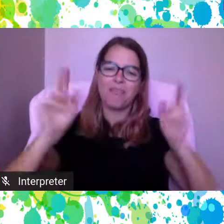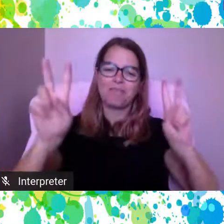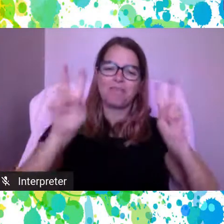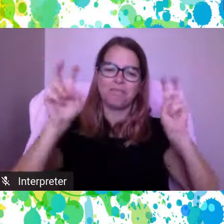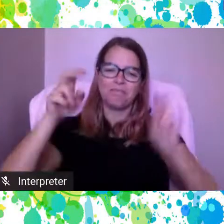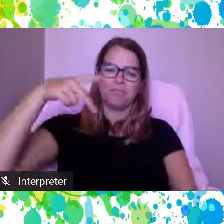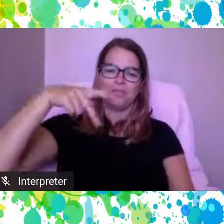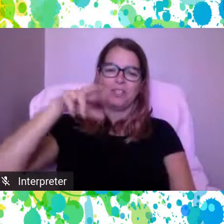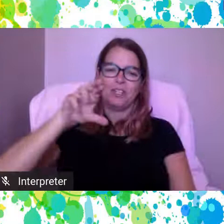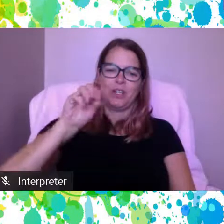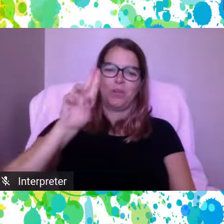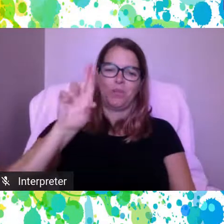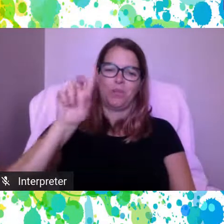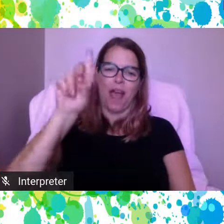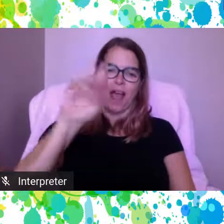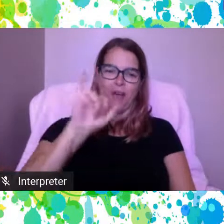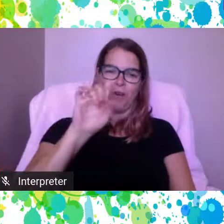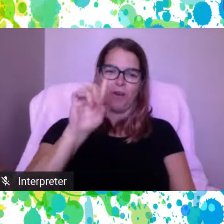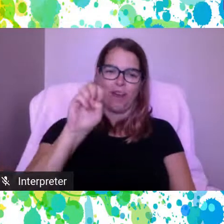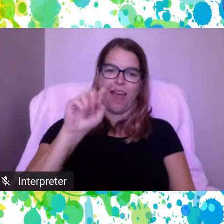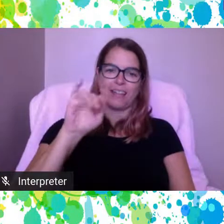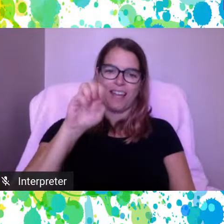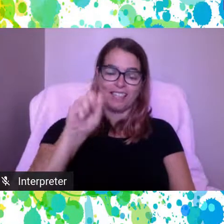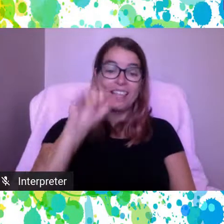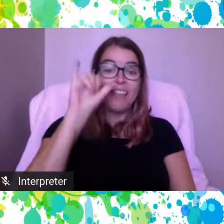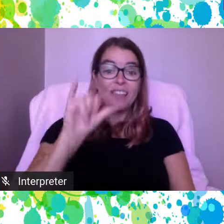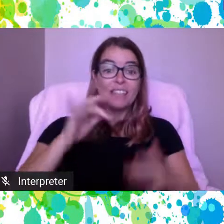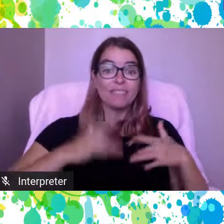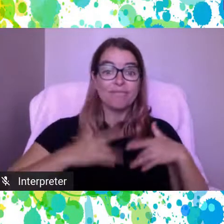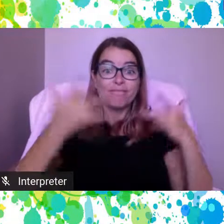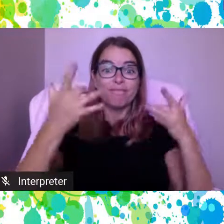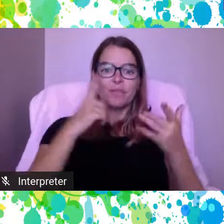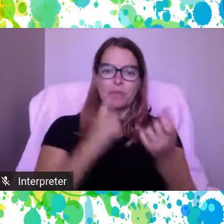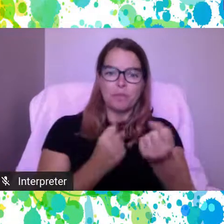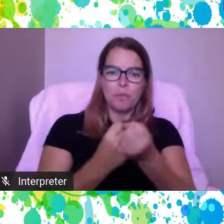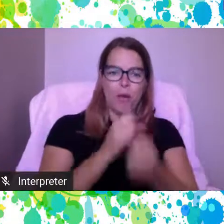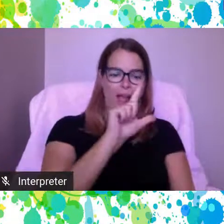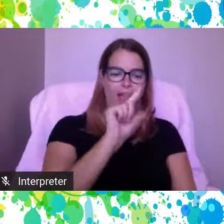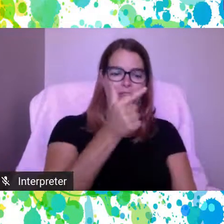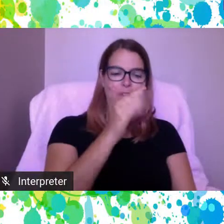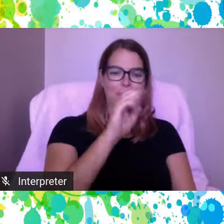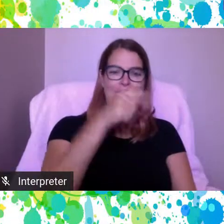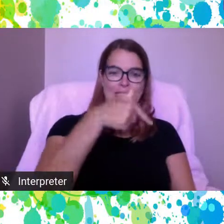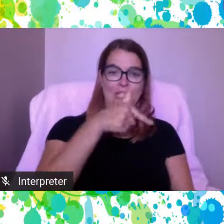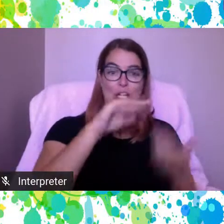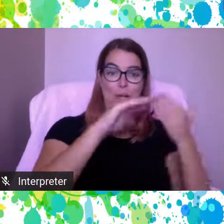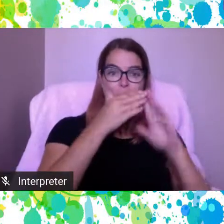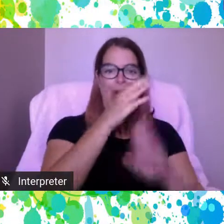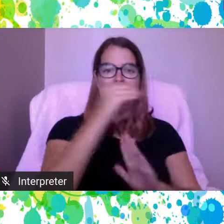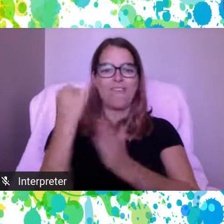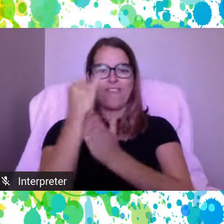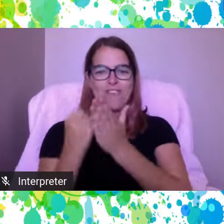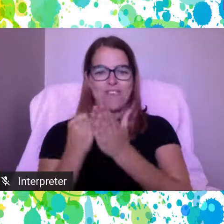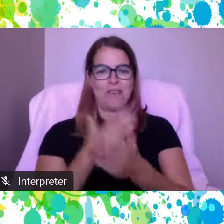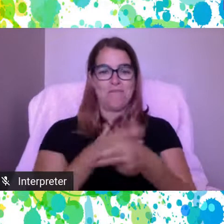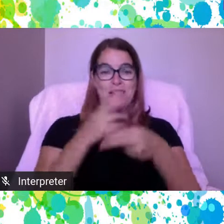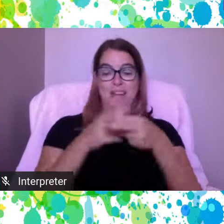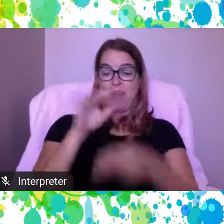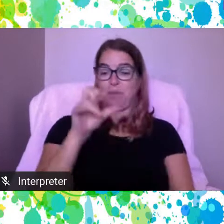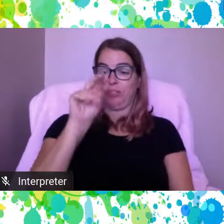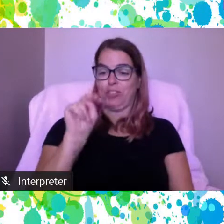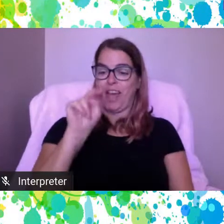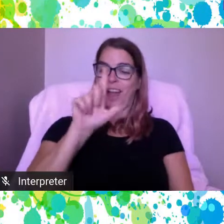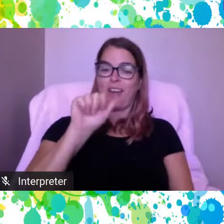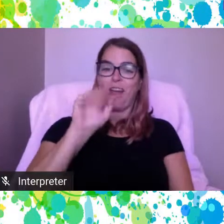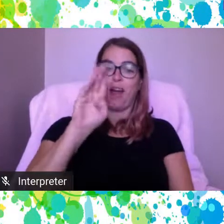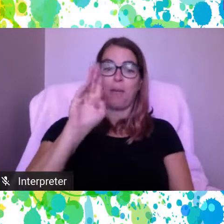a streaming event celebrating the LGBTQ community and art. My name is Jen LaBarbara. My pronouns are they